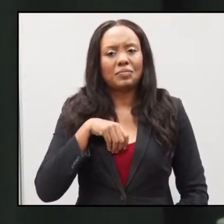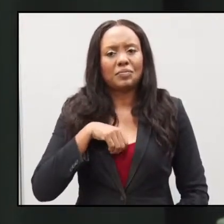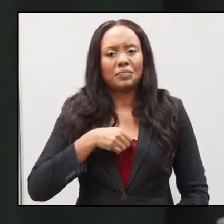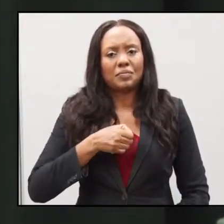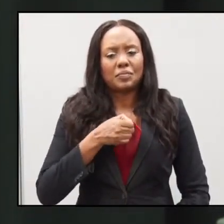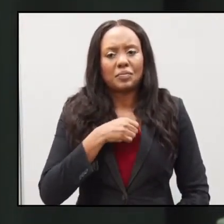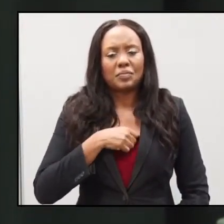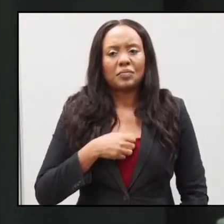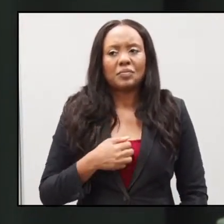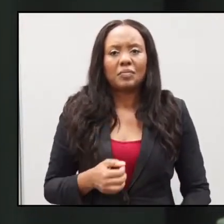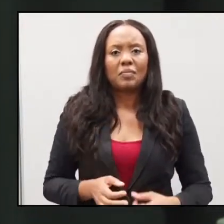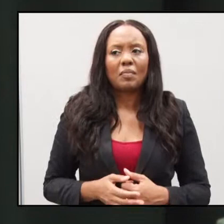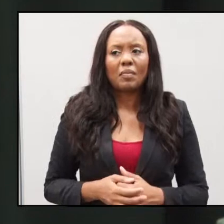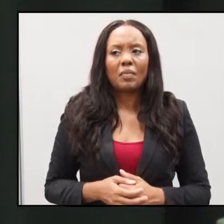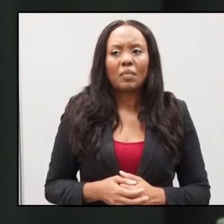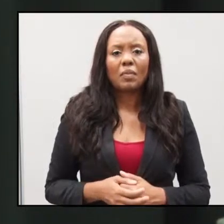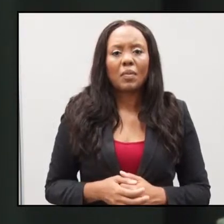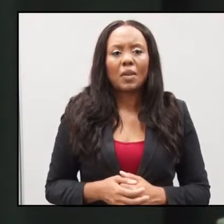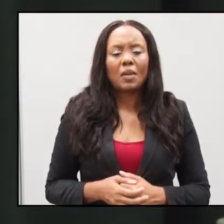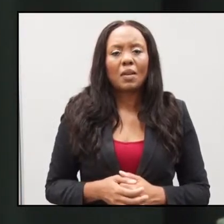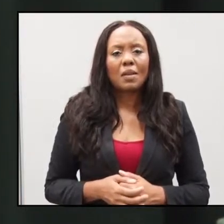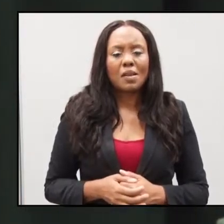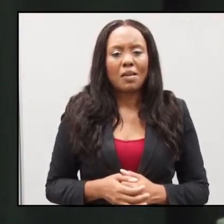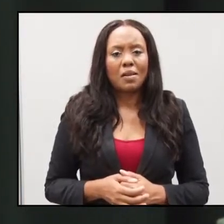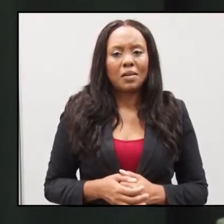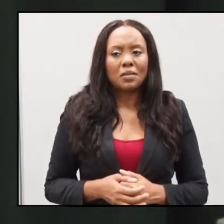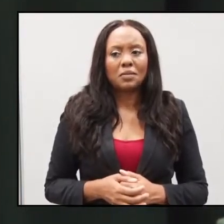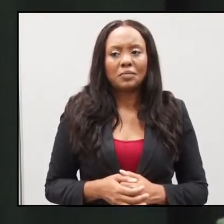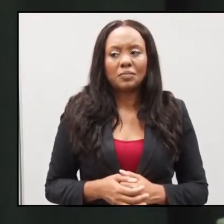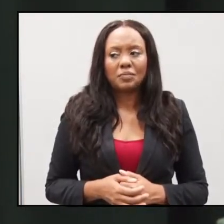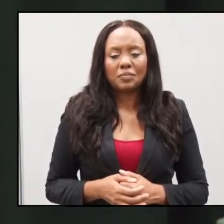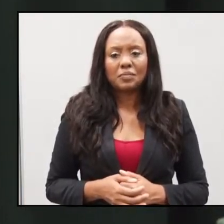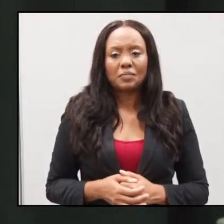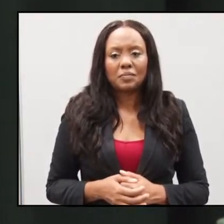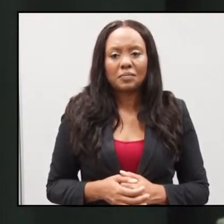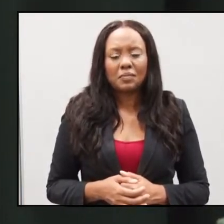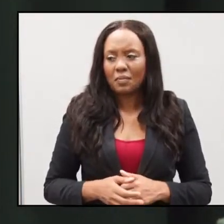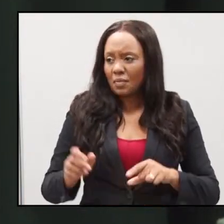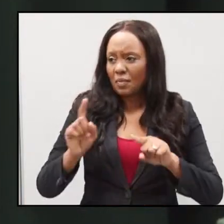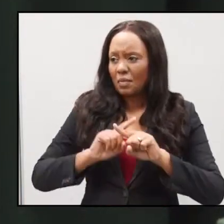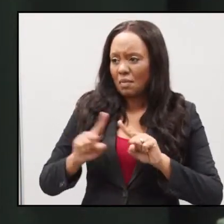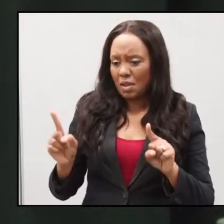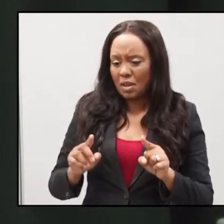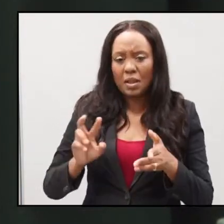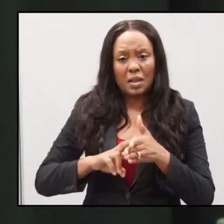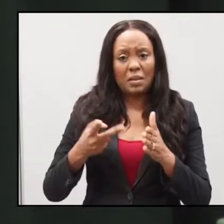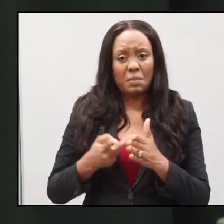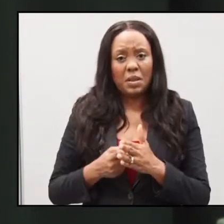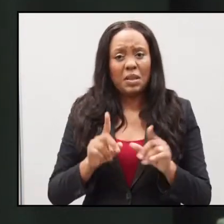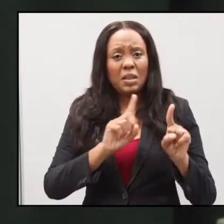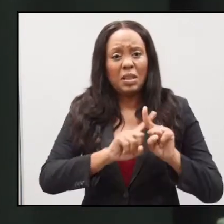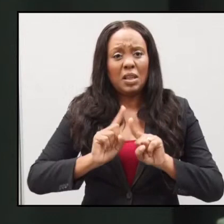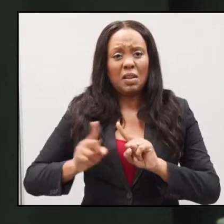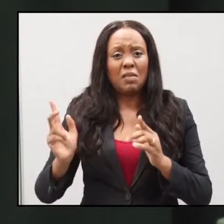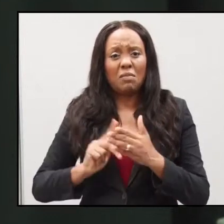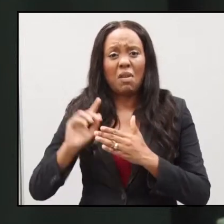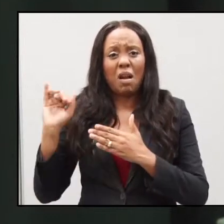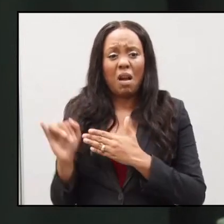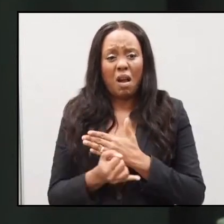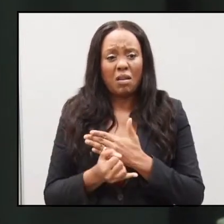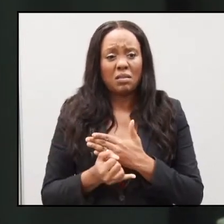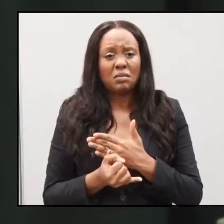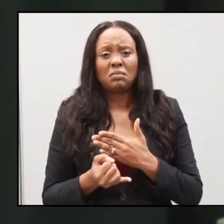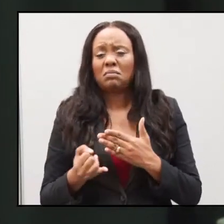we can literally follow through with credible and tangible projects across a range of social and economic